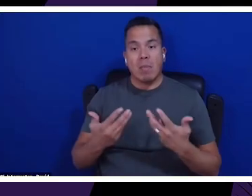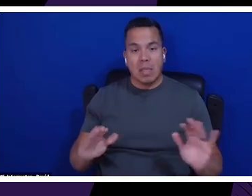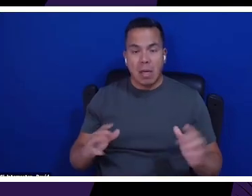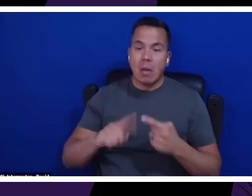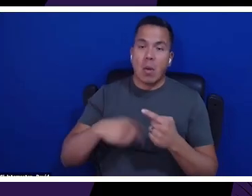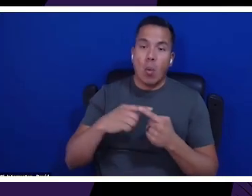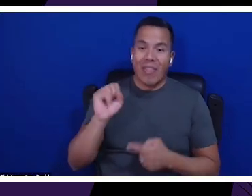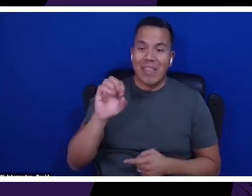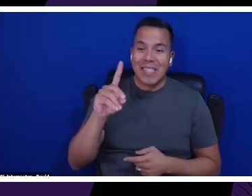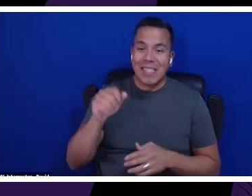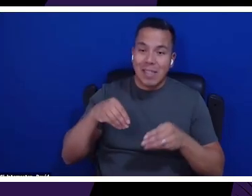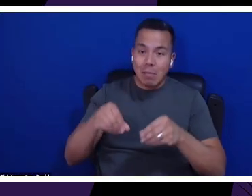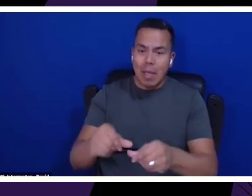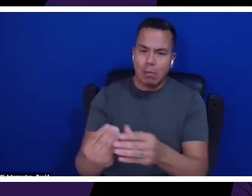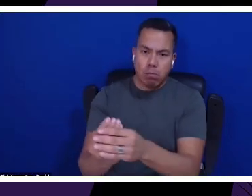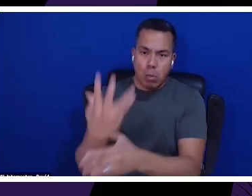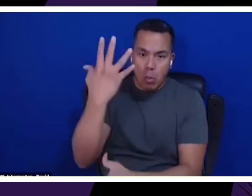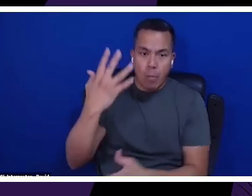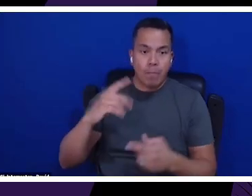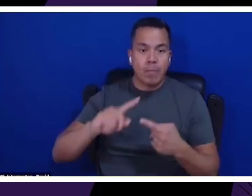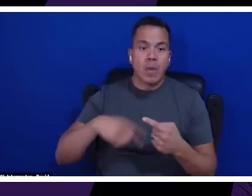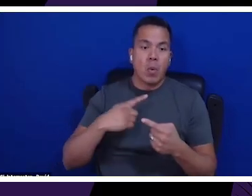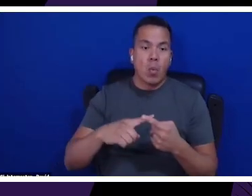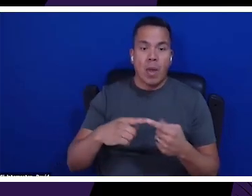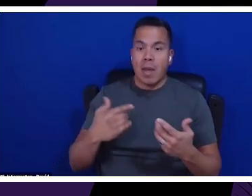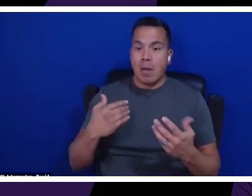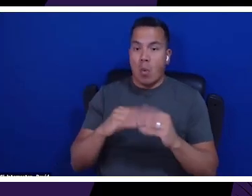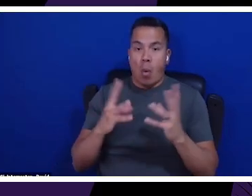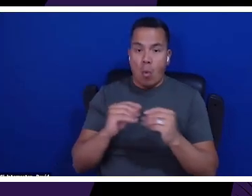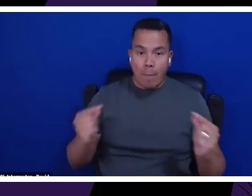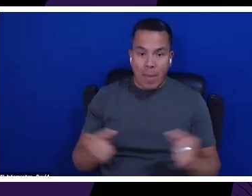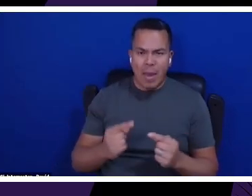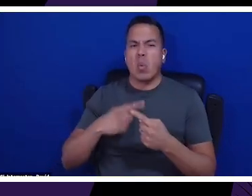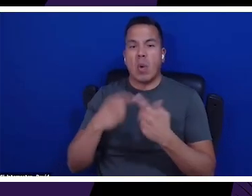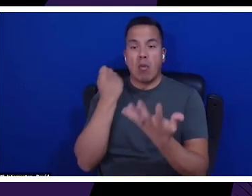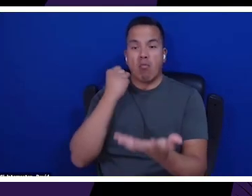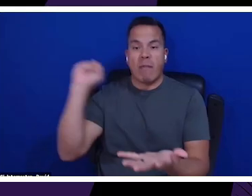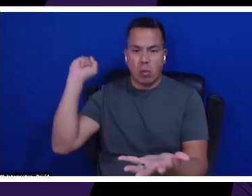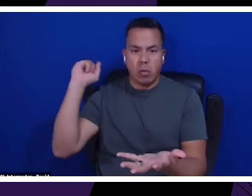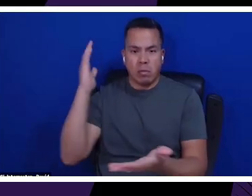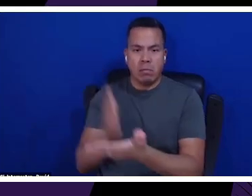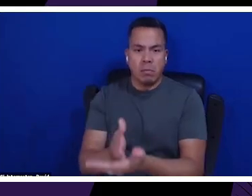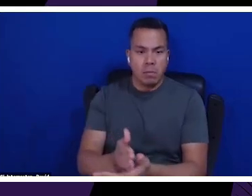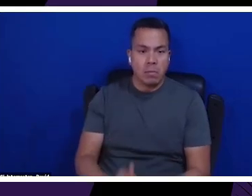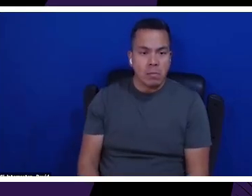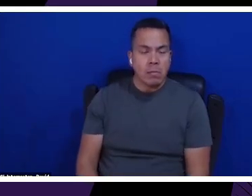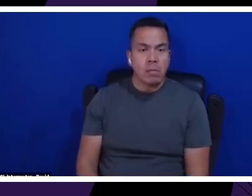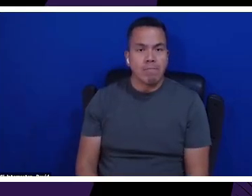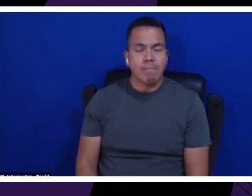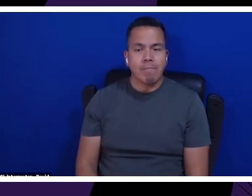free from pain, when there is a revolution. We can stop the recording now.